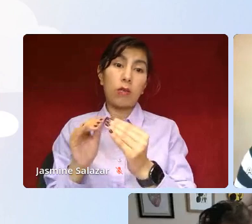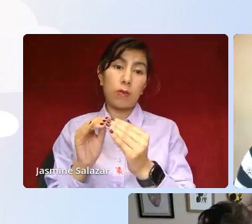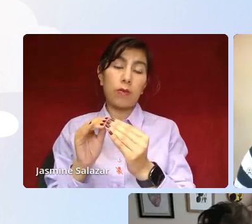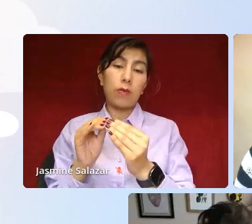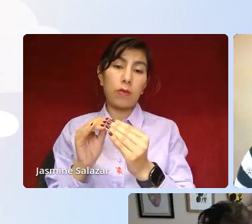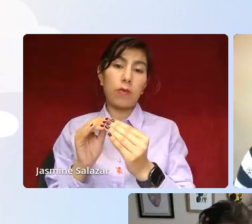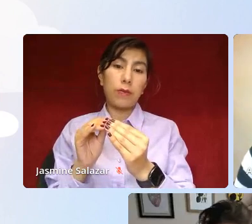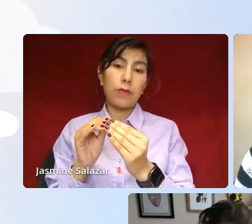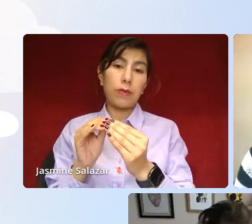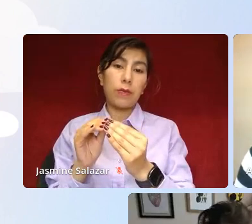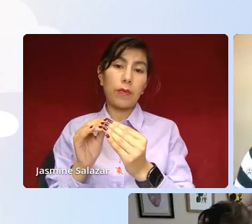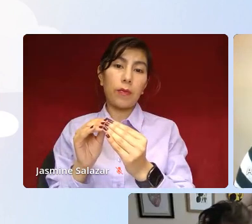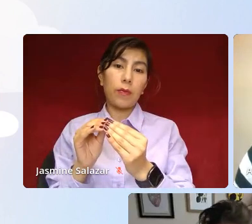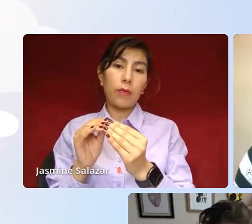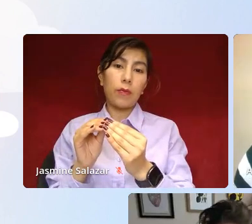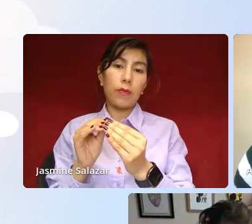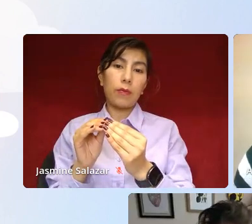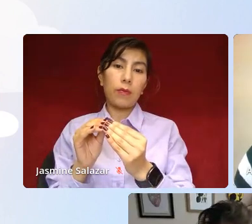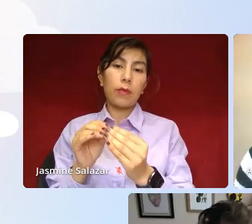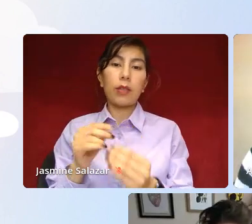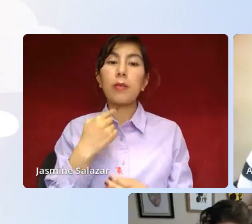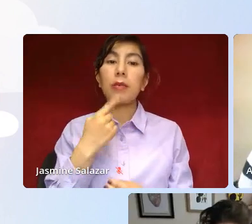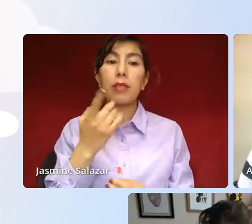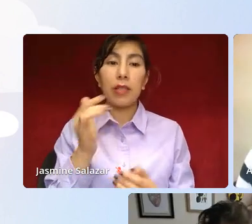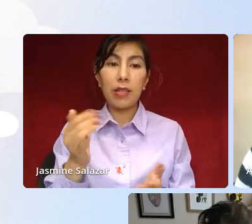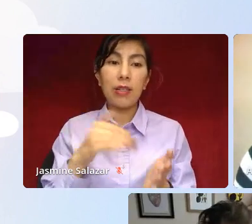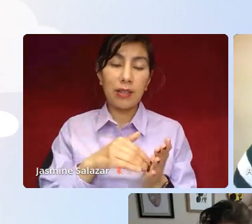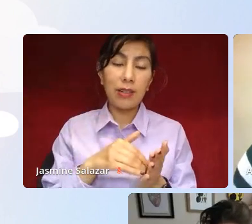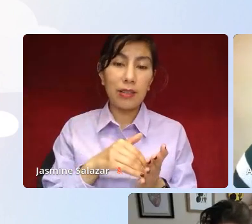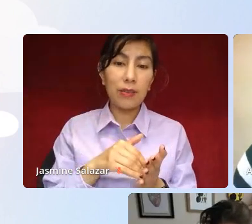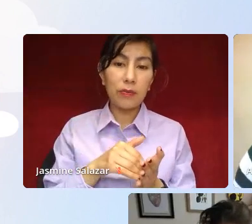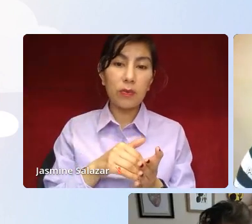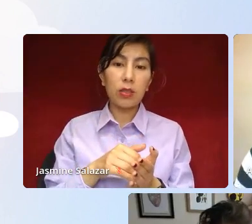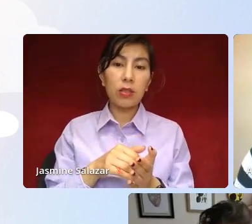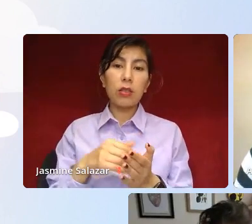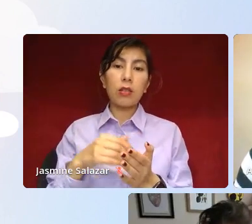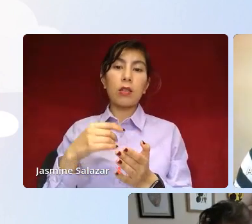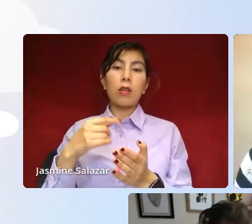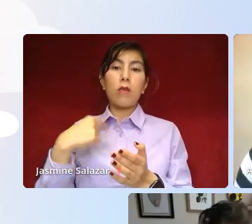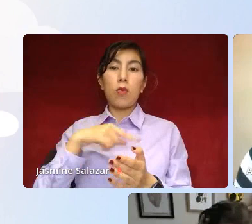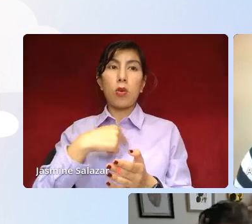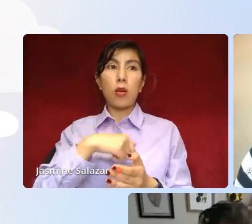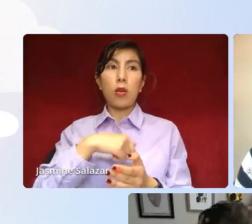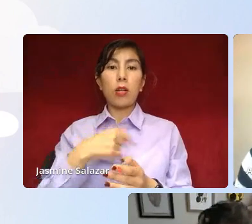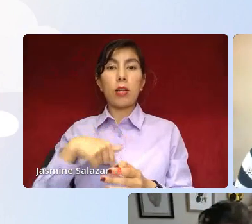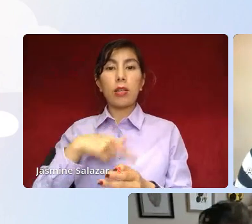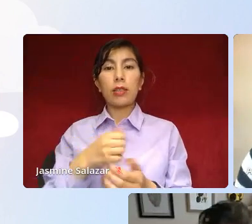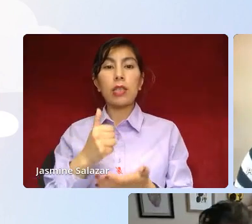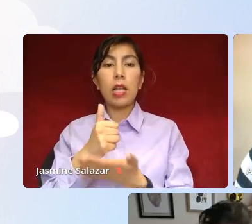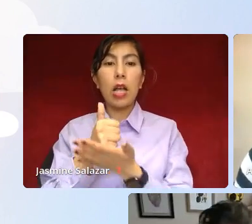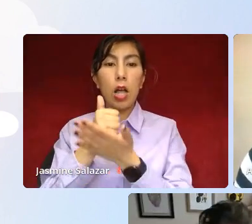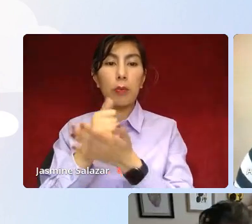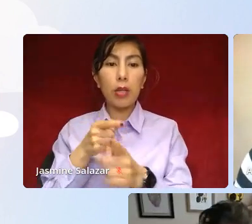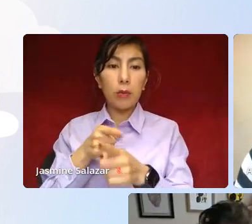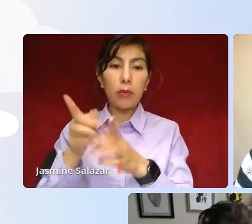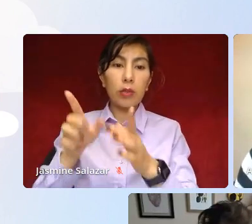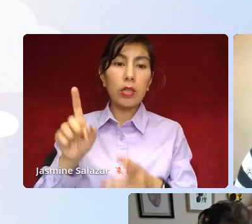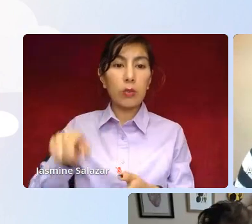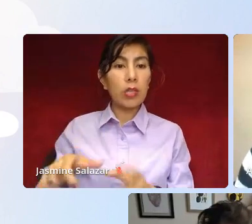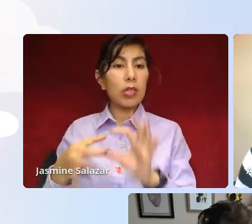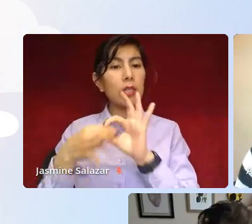And let me say that again. To us helping professionals, we must